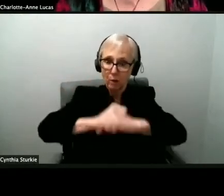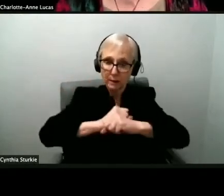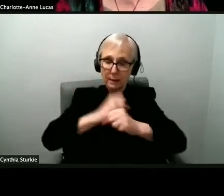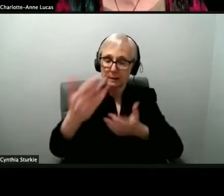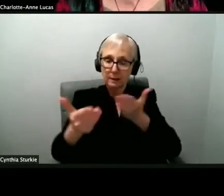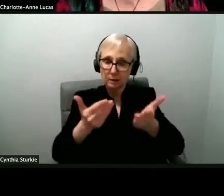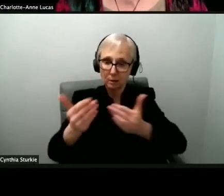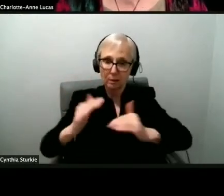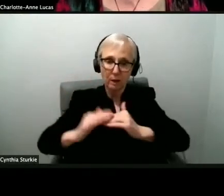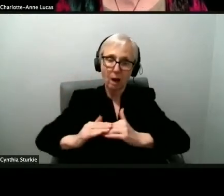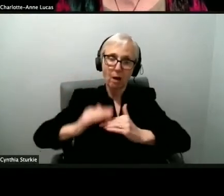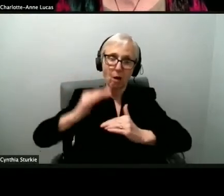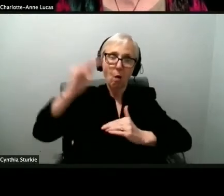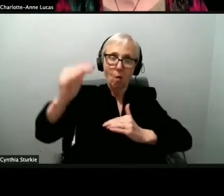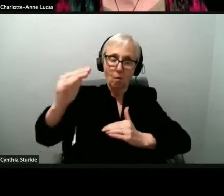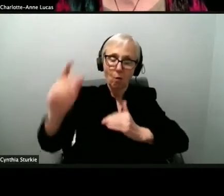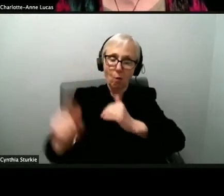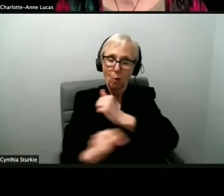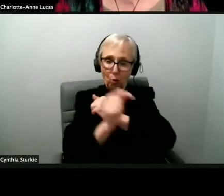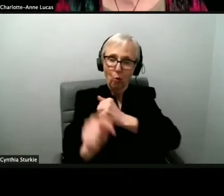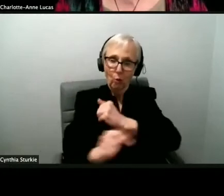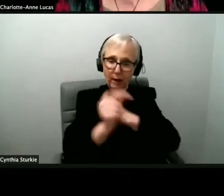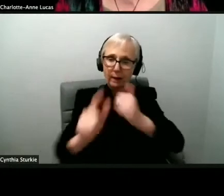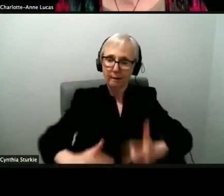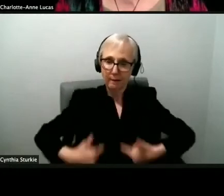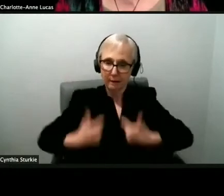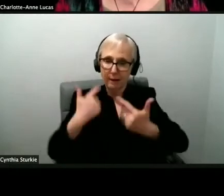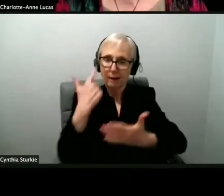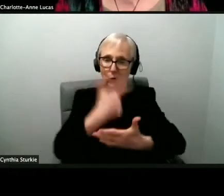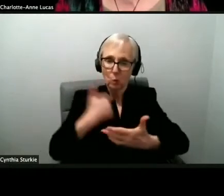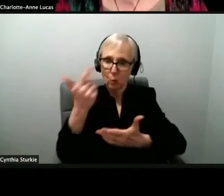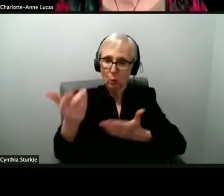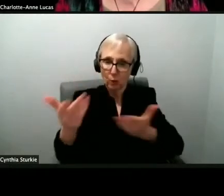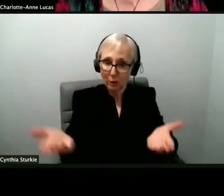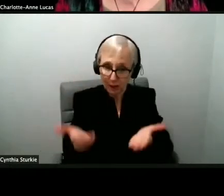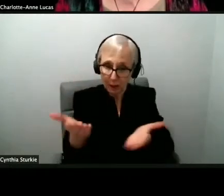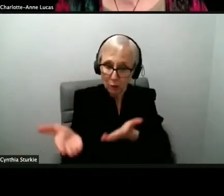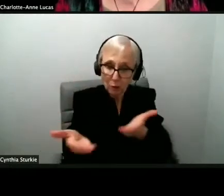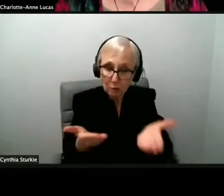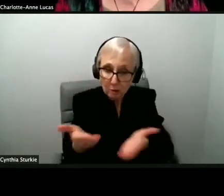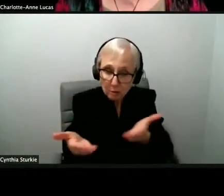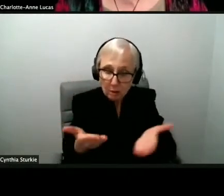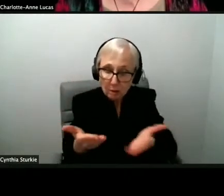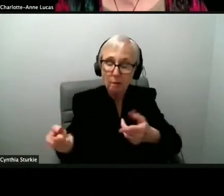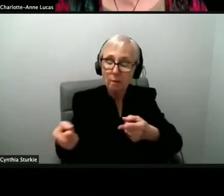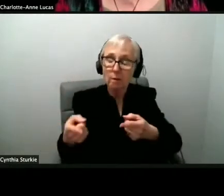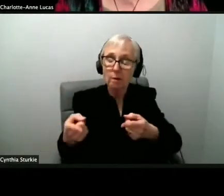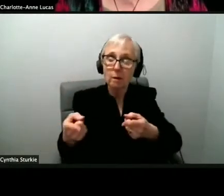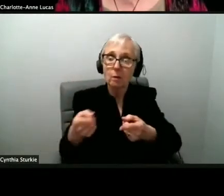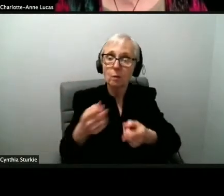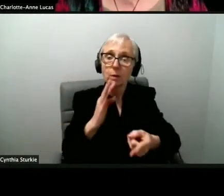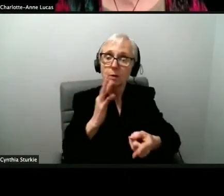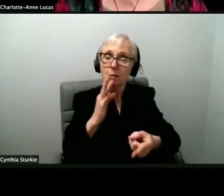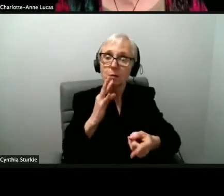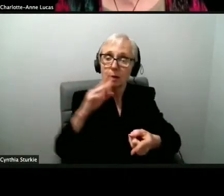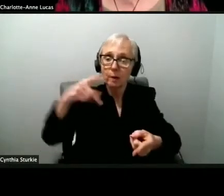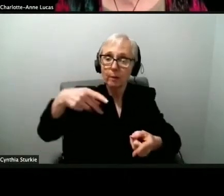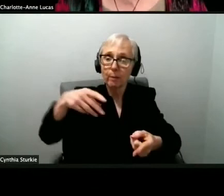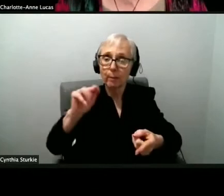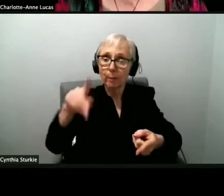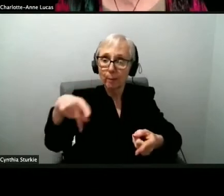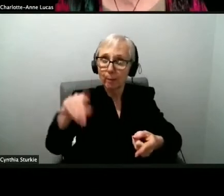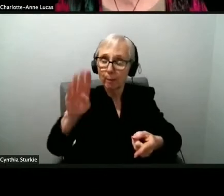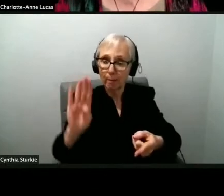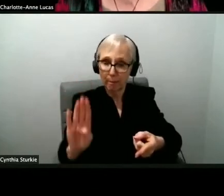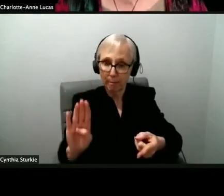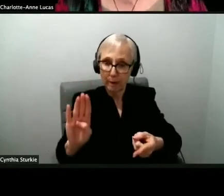or threatening the lives of the people that they're here to serve. So that is first and foremost. Also, when you speak about Proposition B, you speak